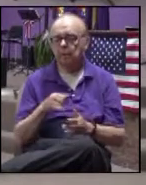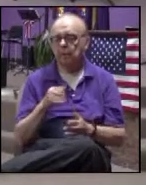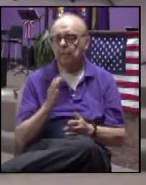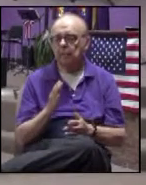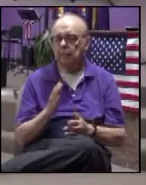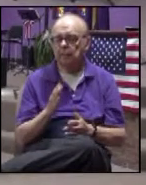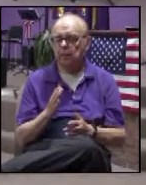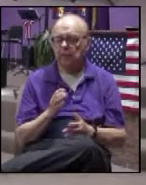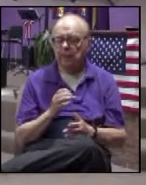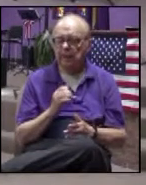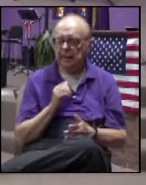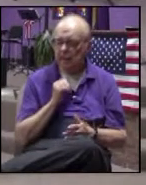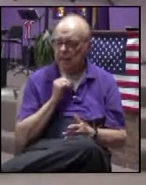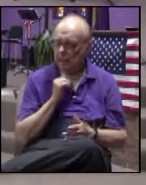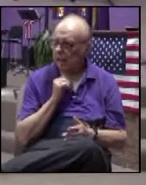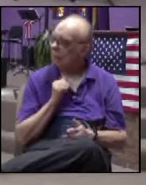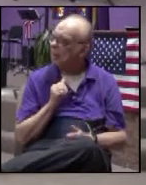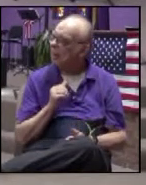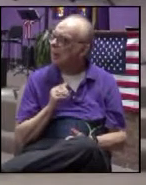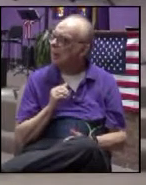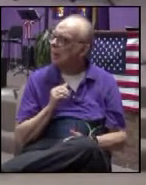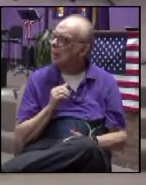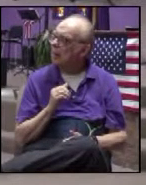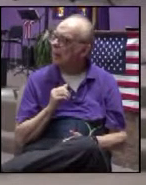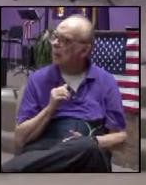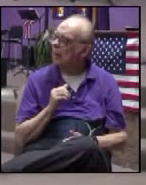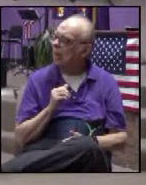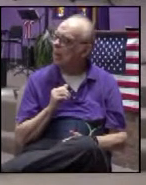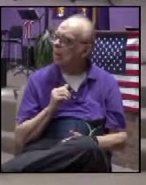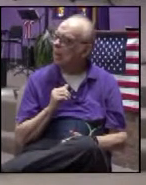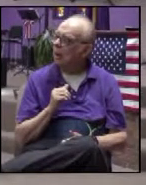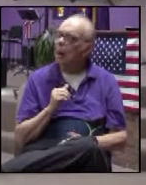God doesn't, the next one.